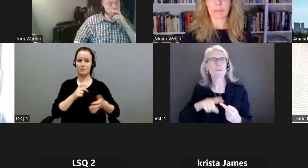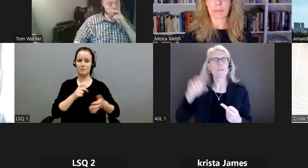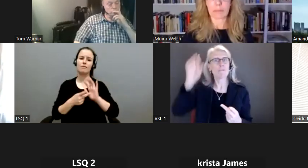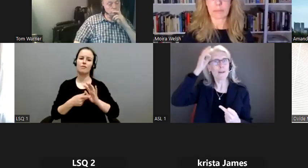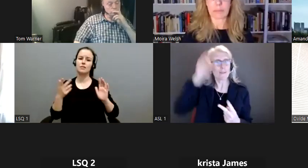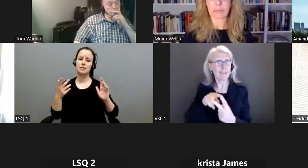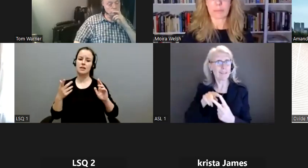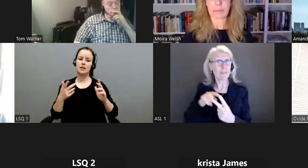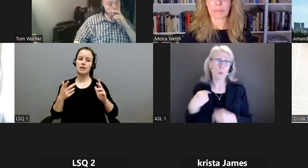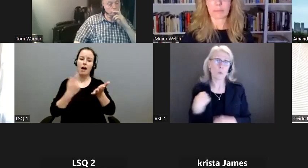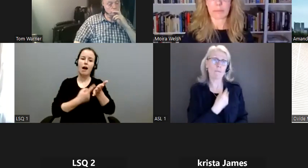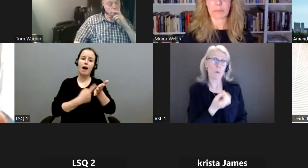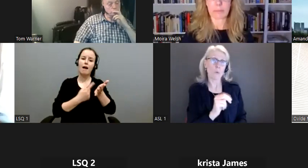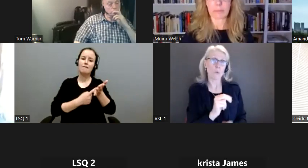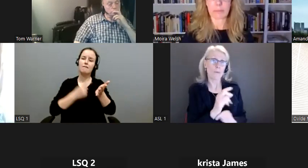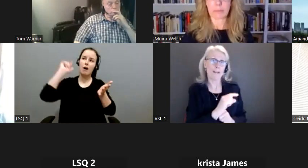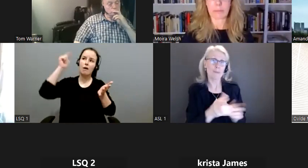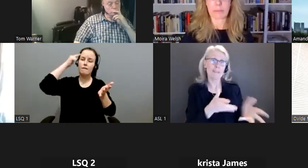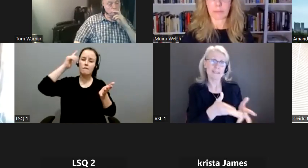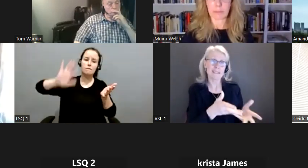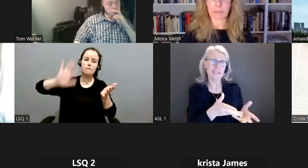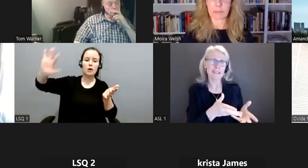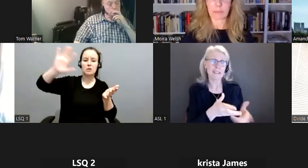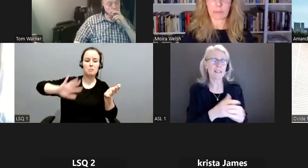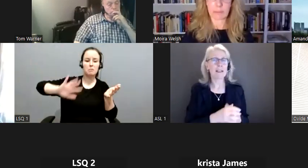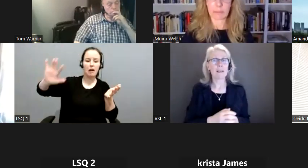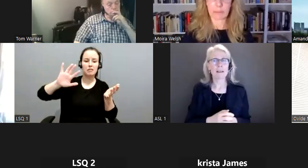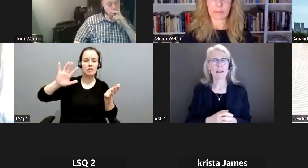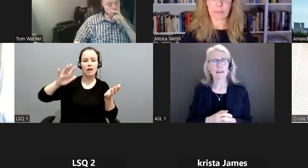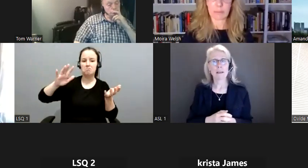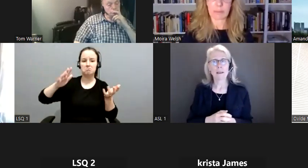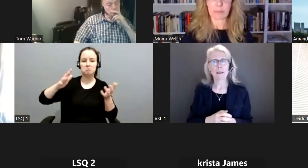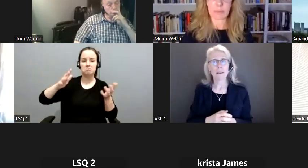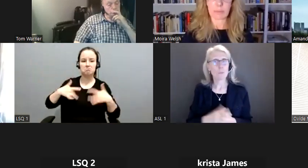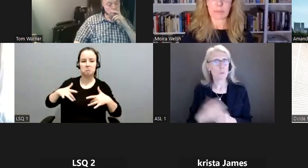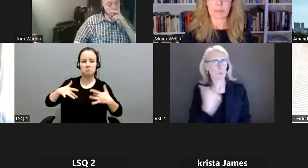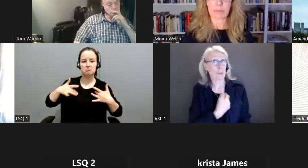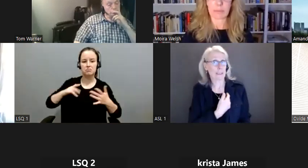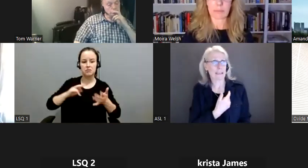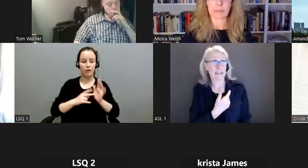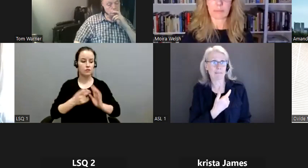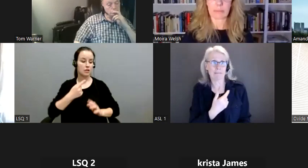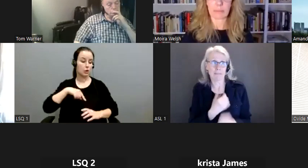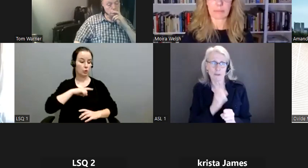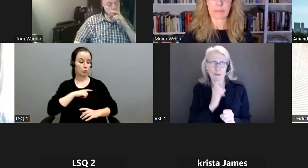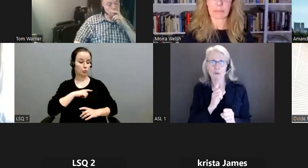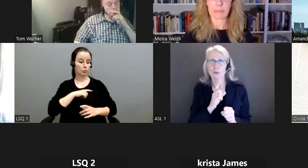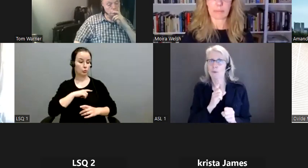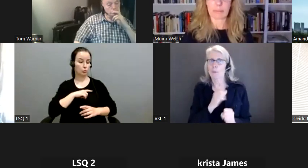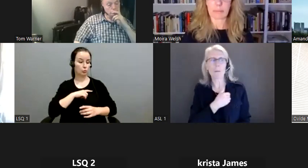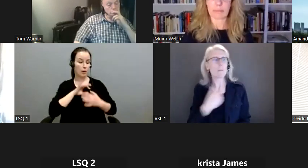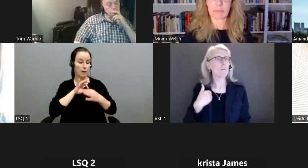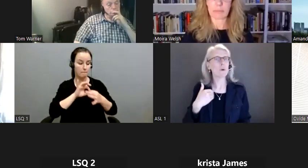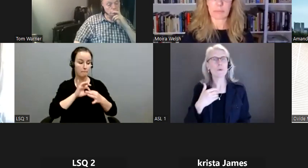We also have to, as leaders and members, pay attention to the capacity and the ability of